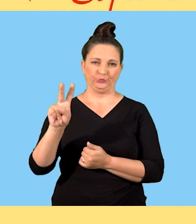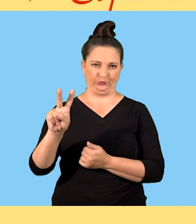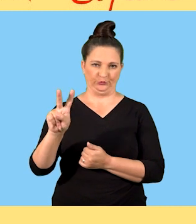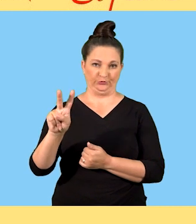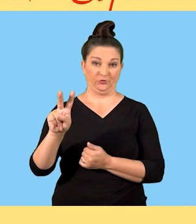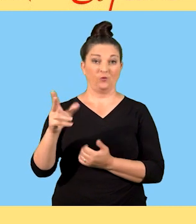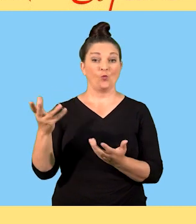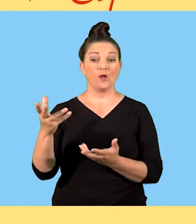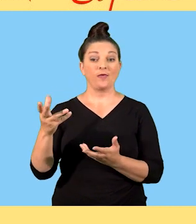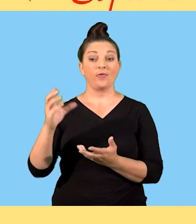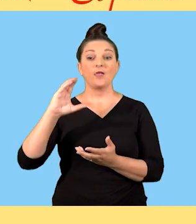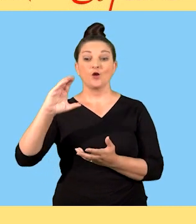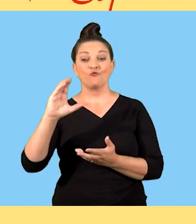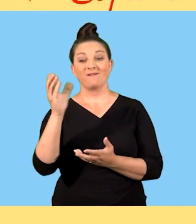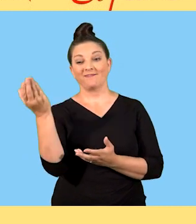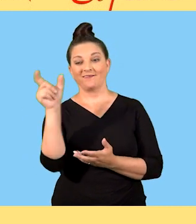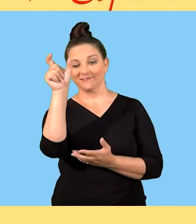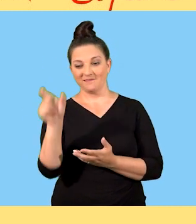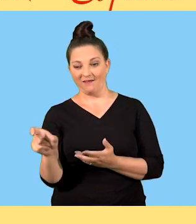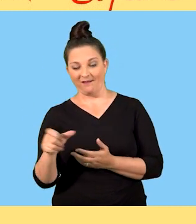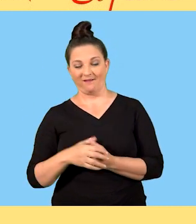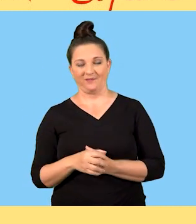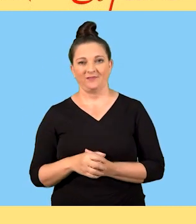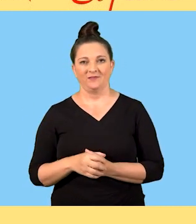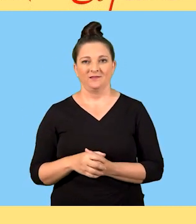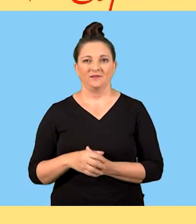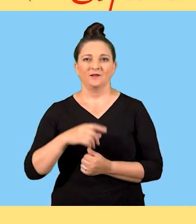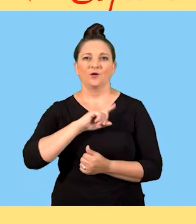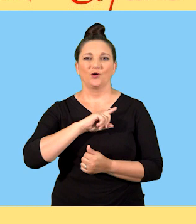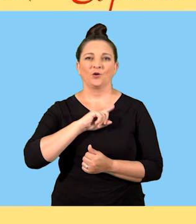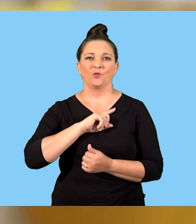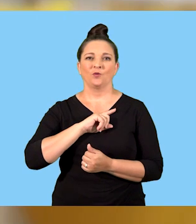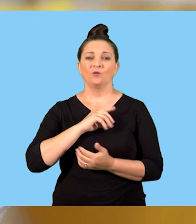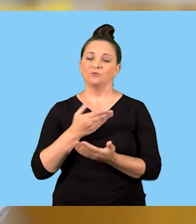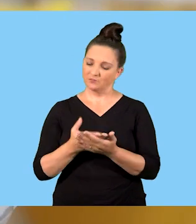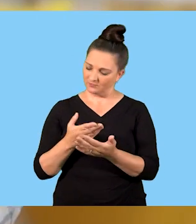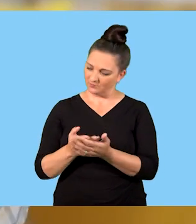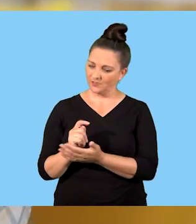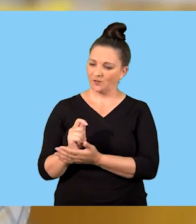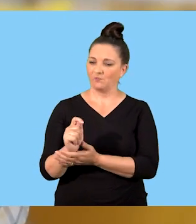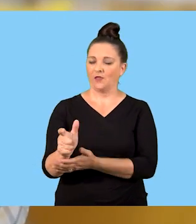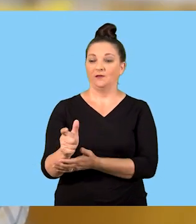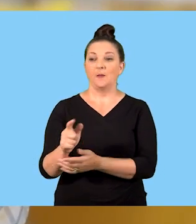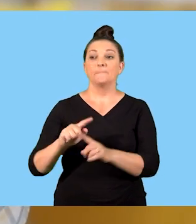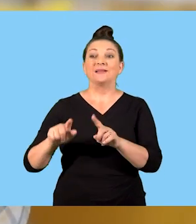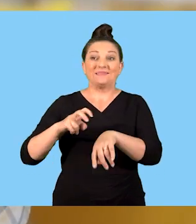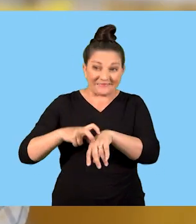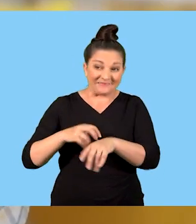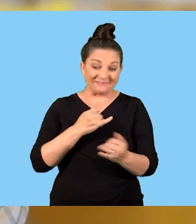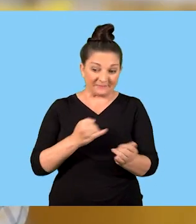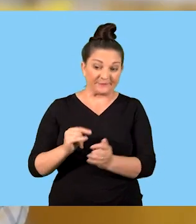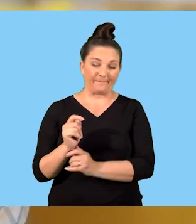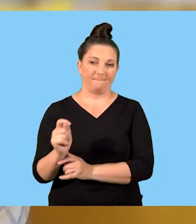312 on the credit side, because when we have an accrued expense, it is payable. We still have to pay it